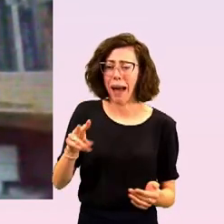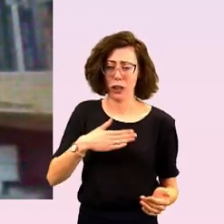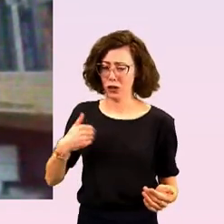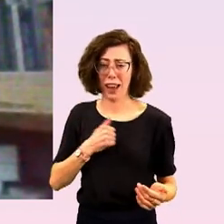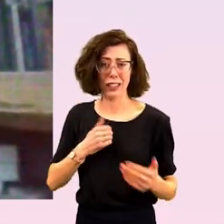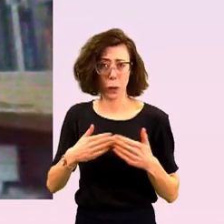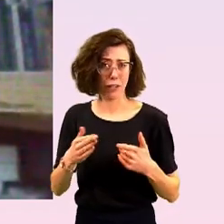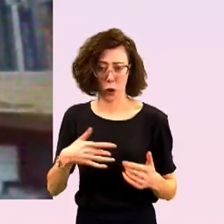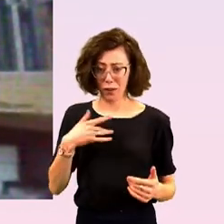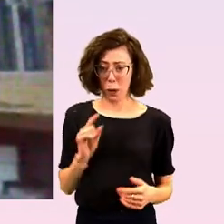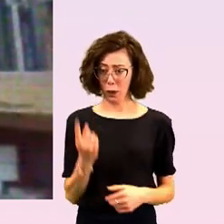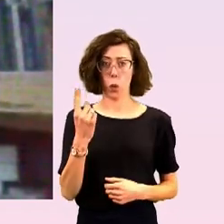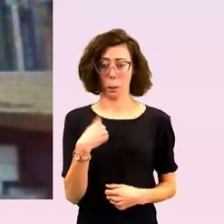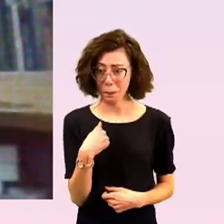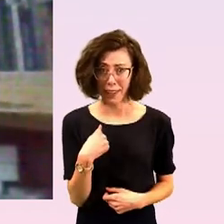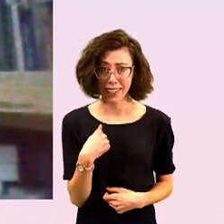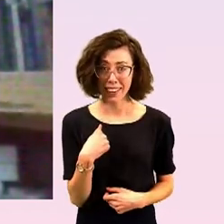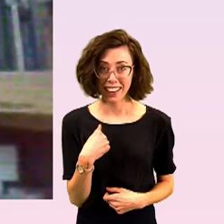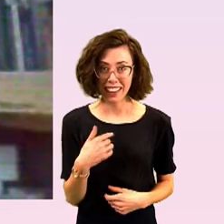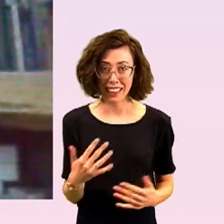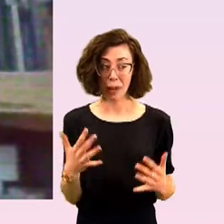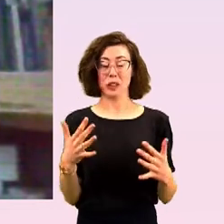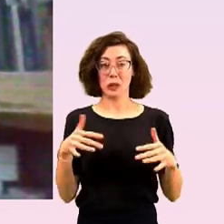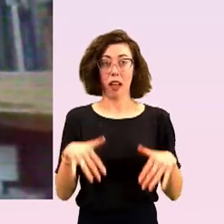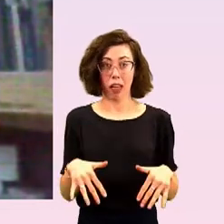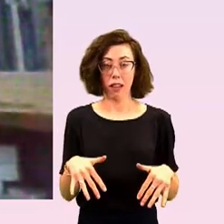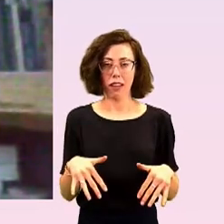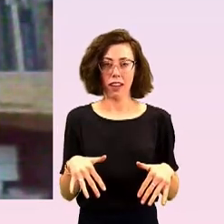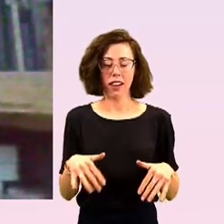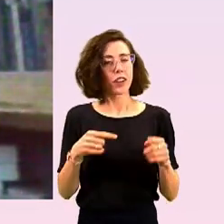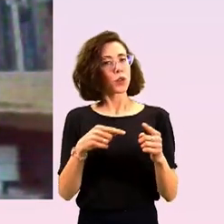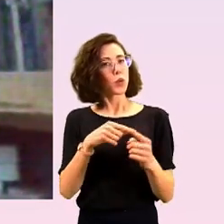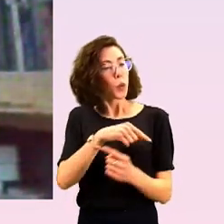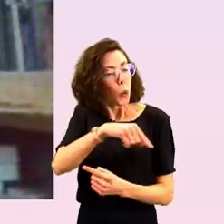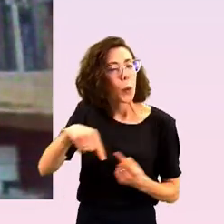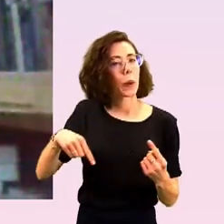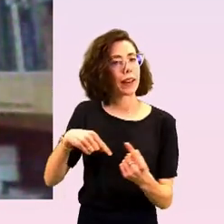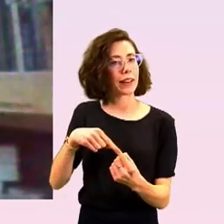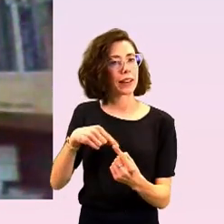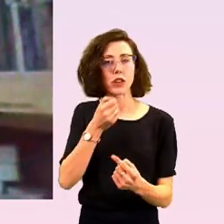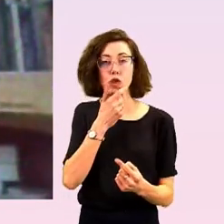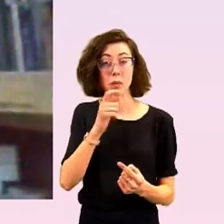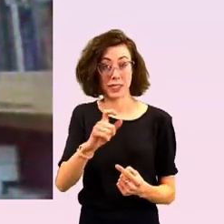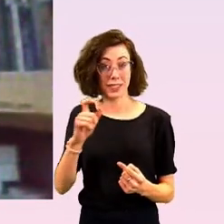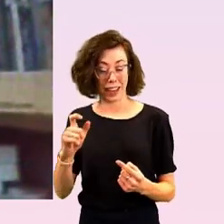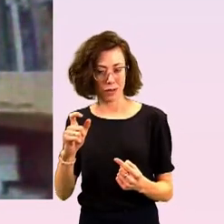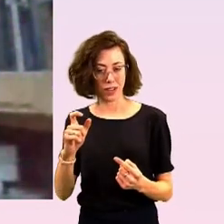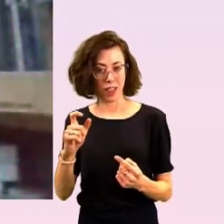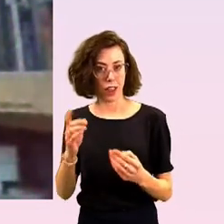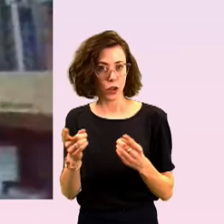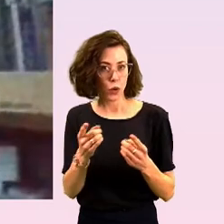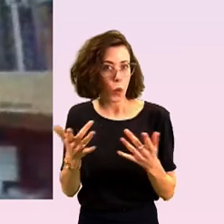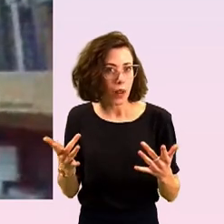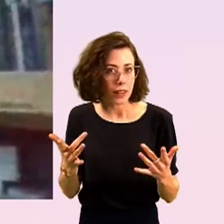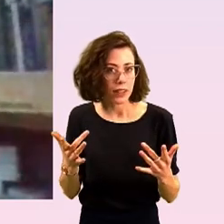be very, very daunting. And one of the ways that we have approached that is to have one of our network, or one